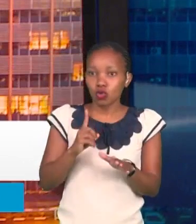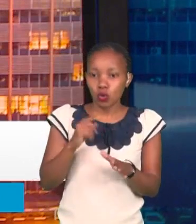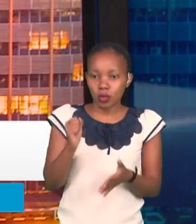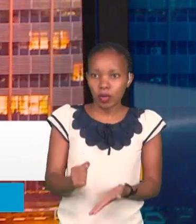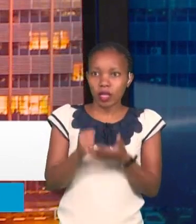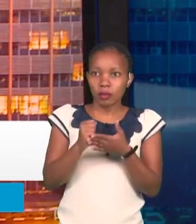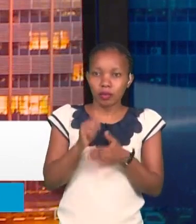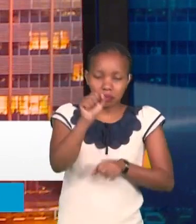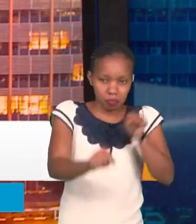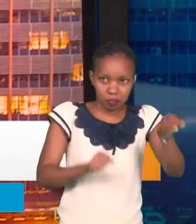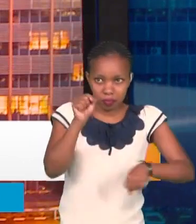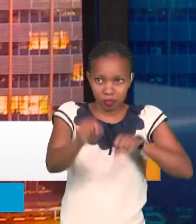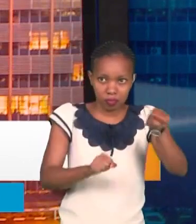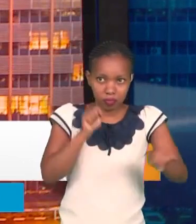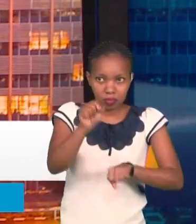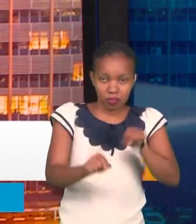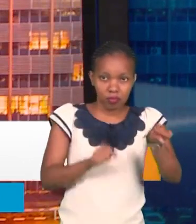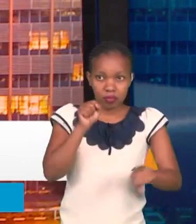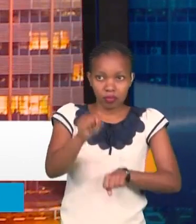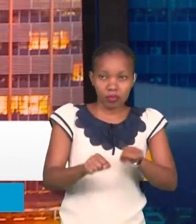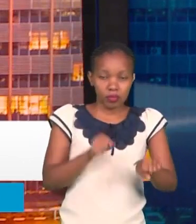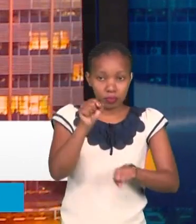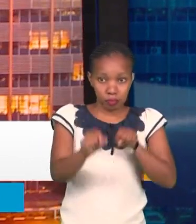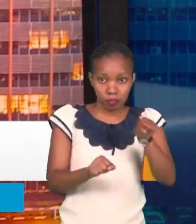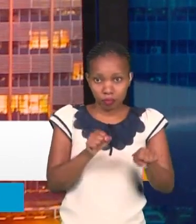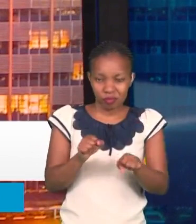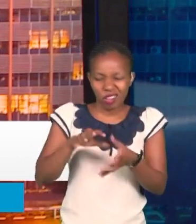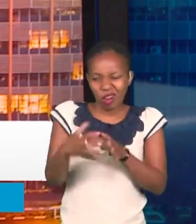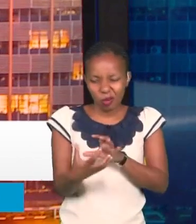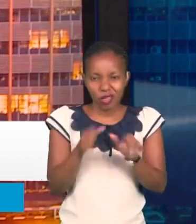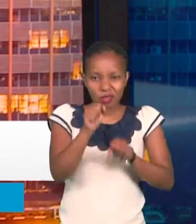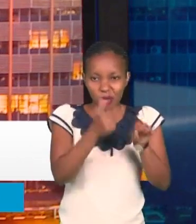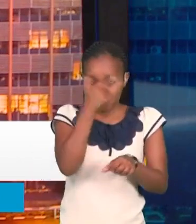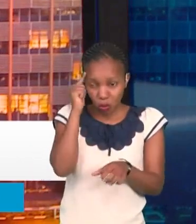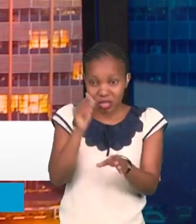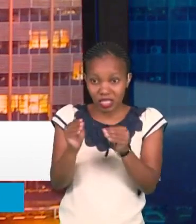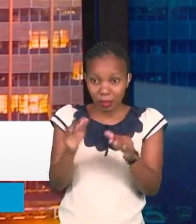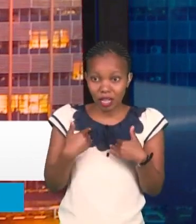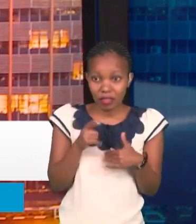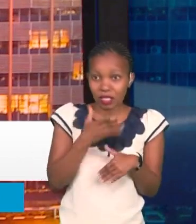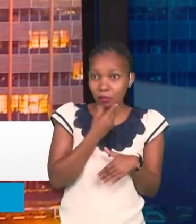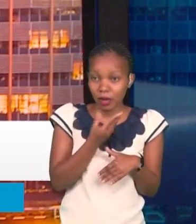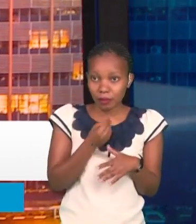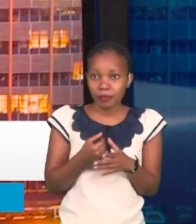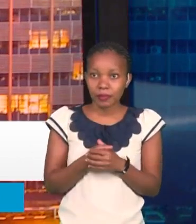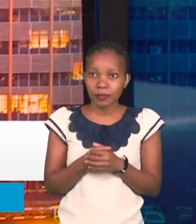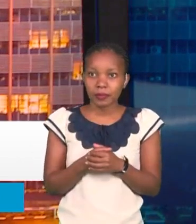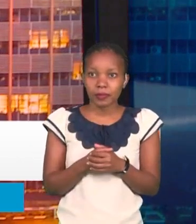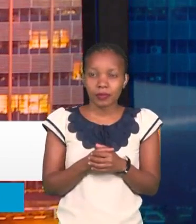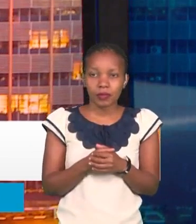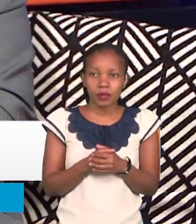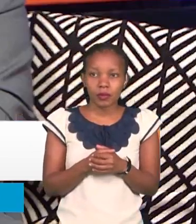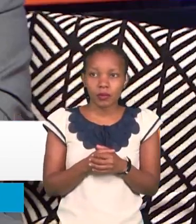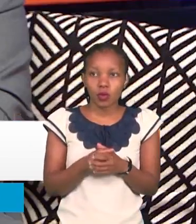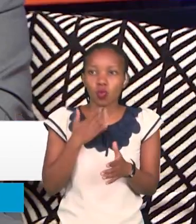to riding a complex bike. He has a pilot, yes. A pilot, yeah. and him, he does the main yes. cycling. So,